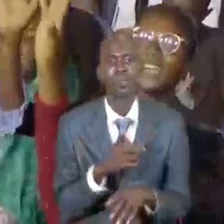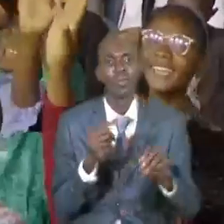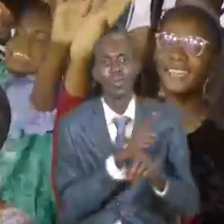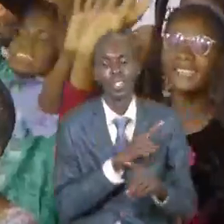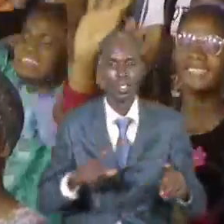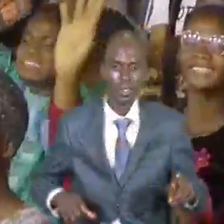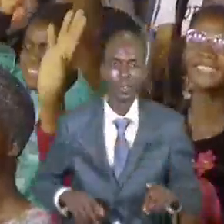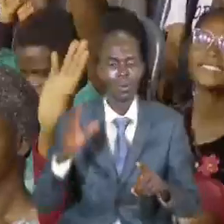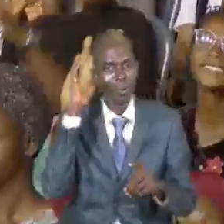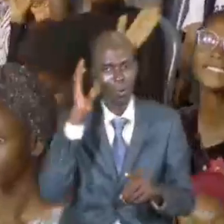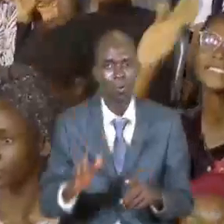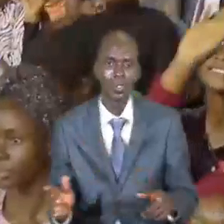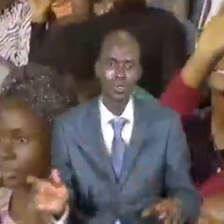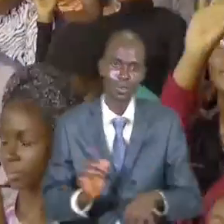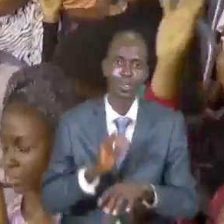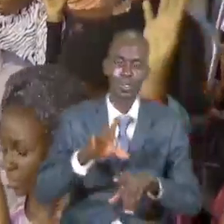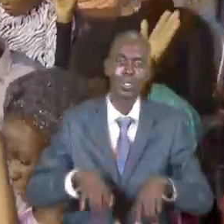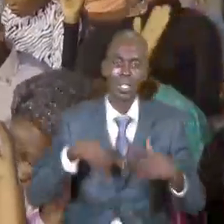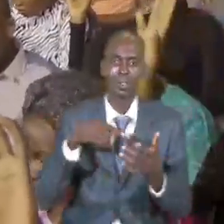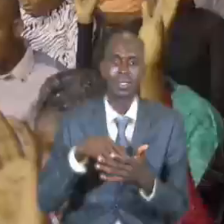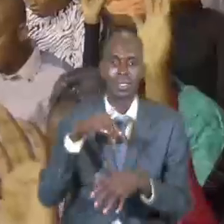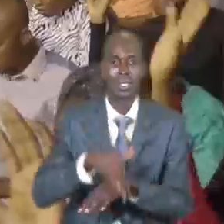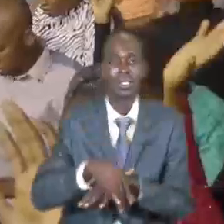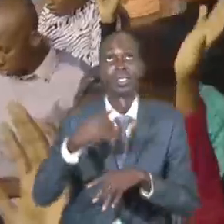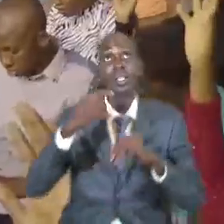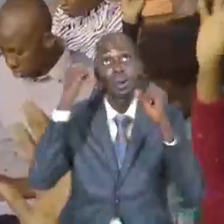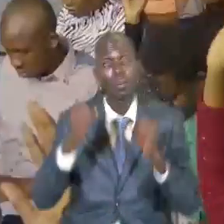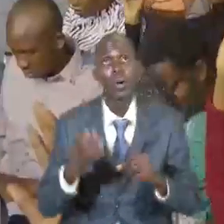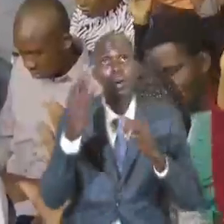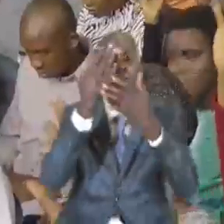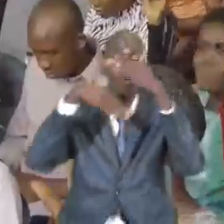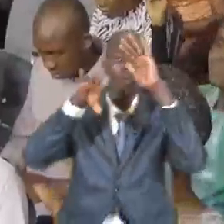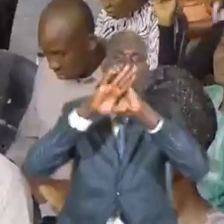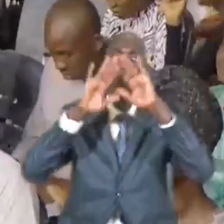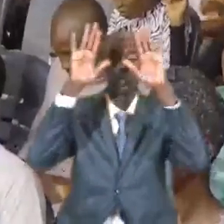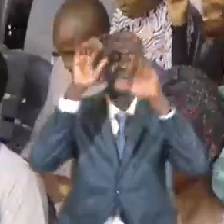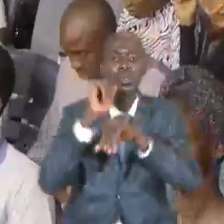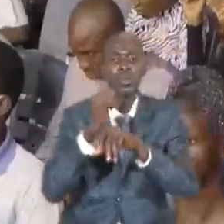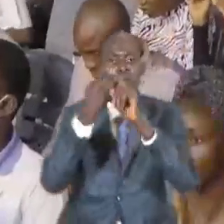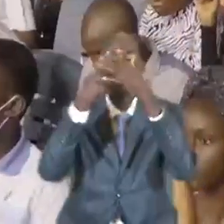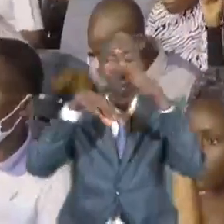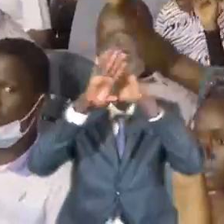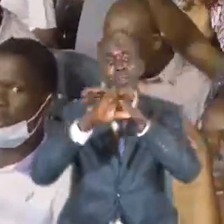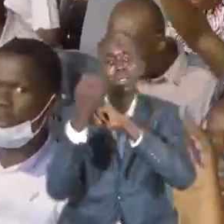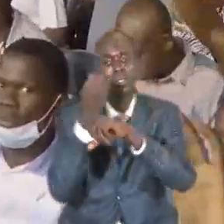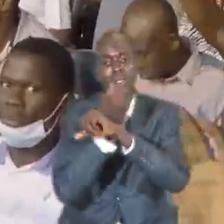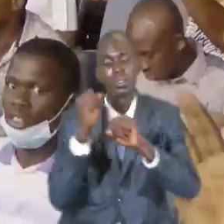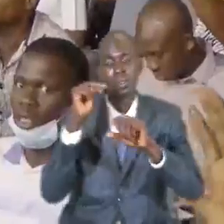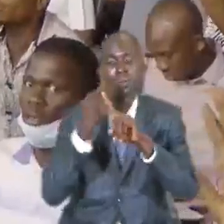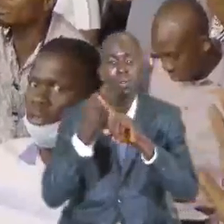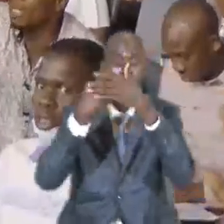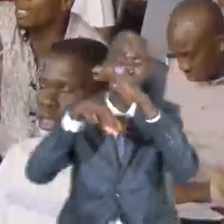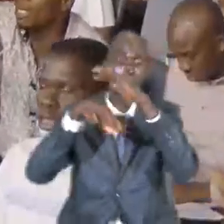With power from heaven, with miracle from heaven, with salvation from heaven, the Lord interrupt your life tonight